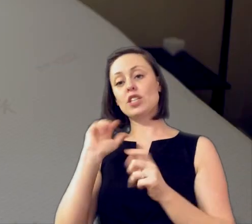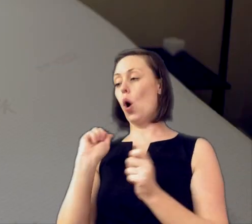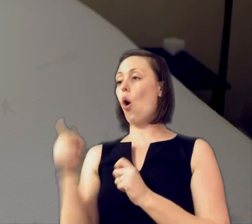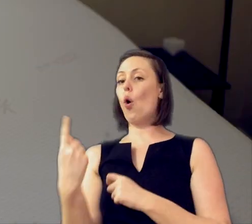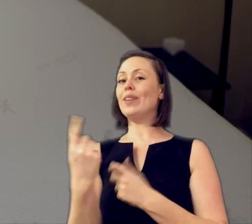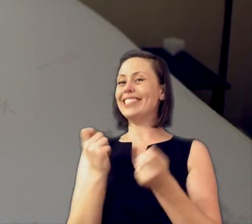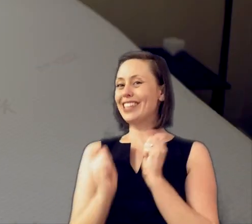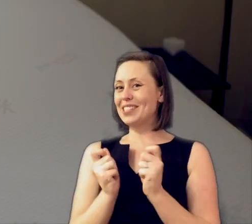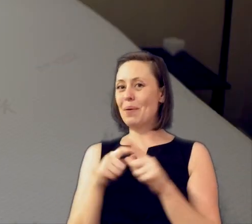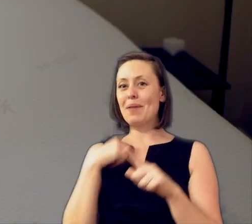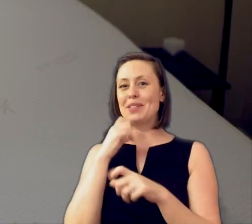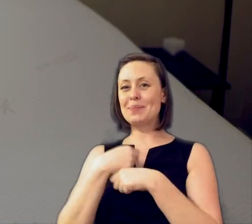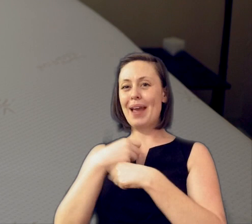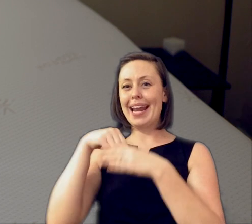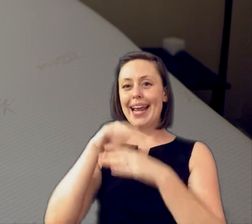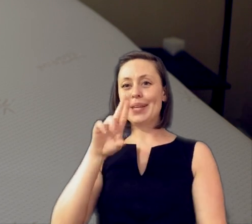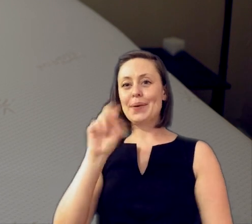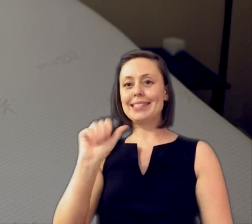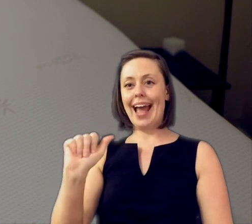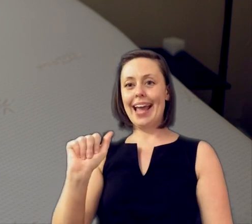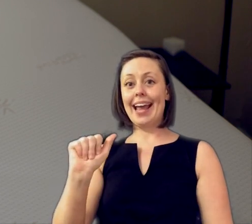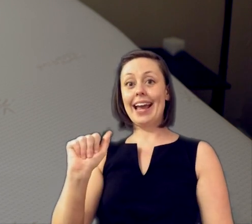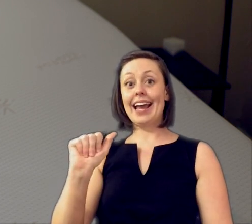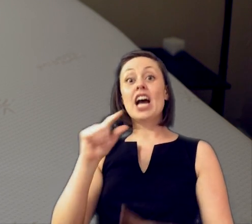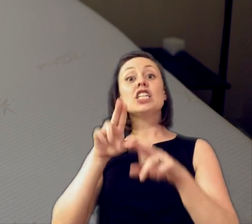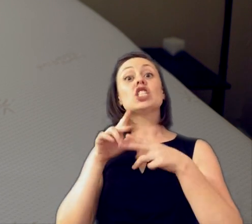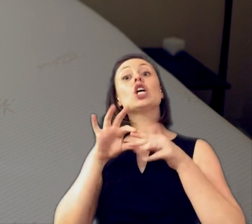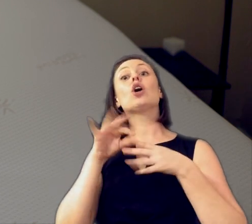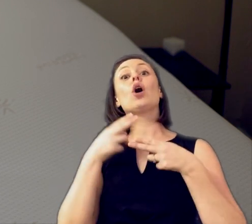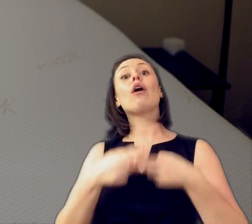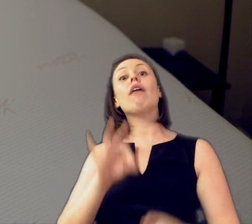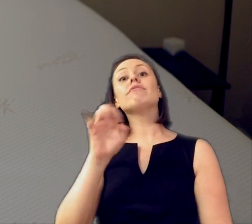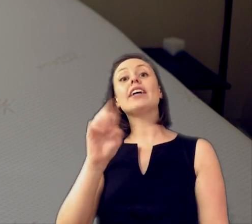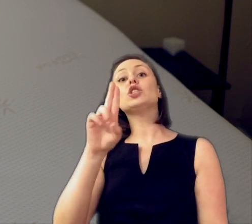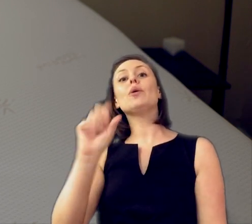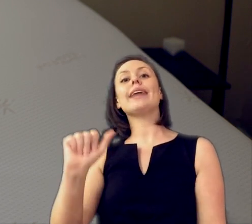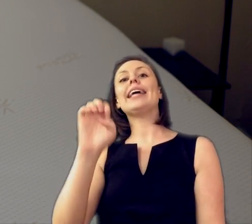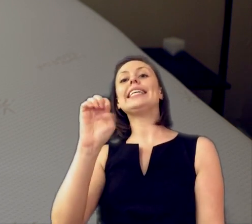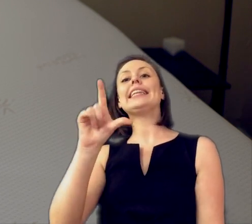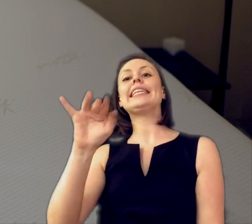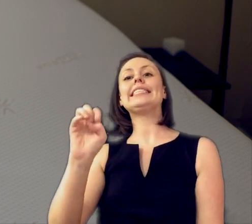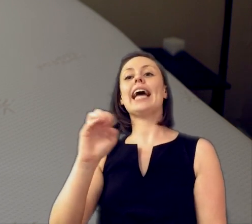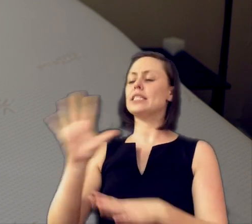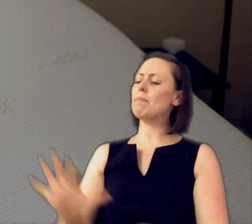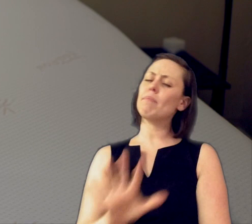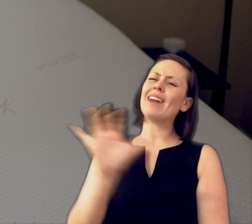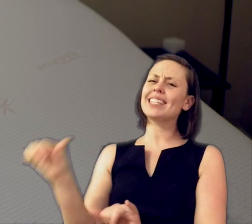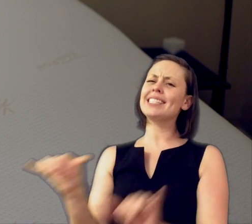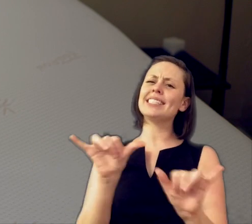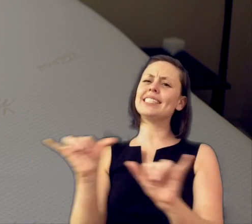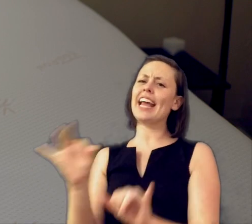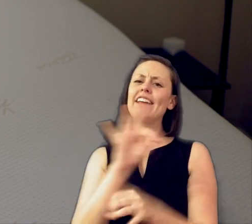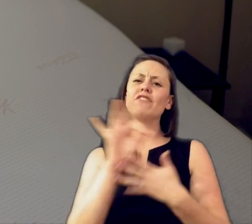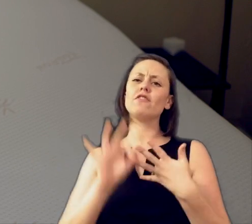bed that's made in the USA. Called the Flex USA Elite, it has approximately the same features as